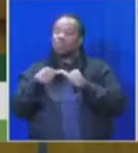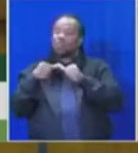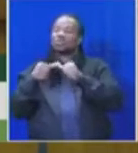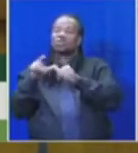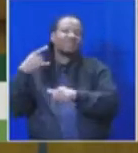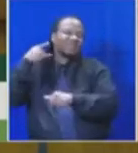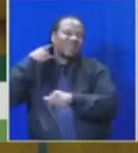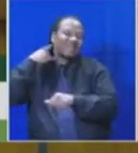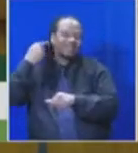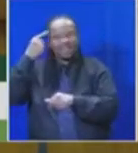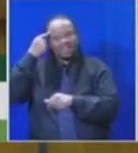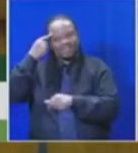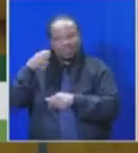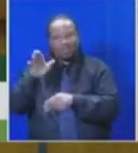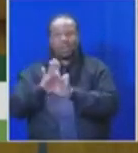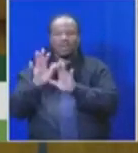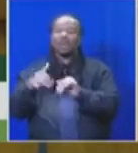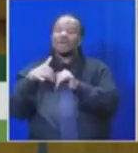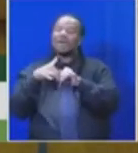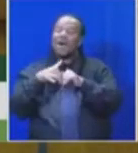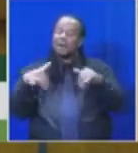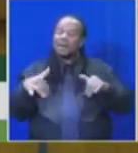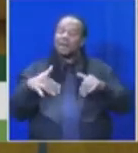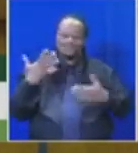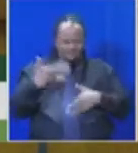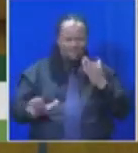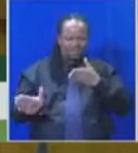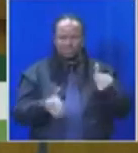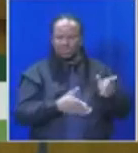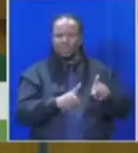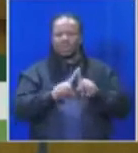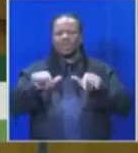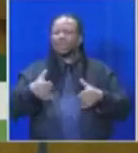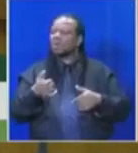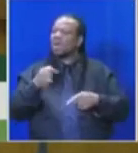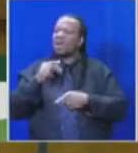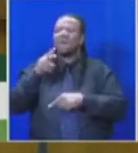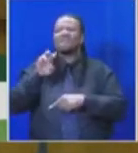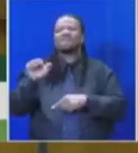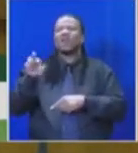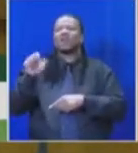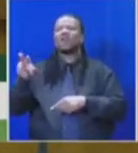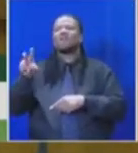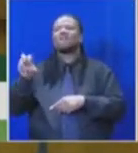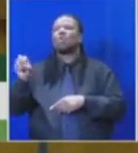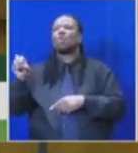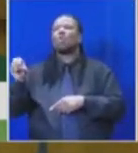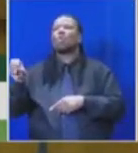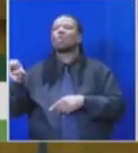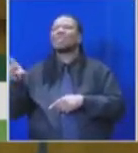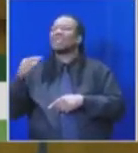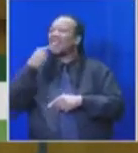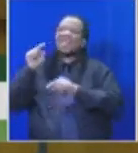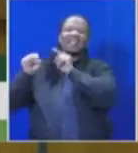We must accept the fact that apartheid is over. To continue blaming Verwoerd and apartheid for our failures today is a clear sign